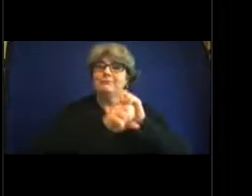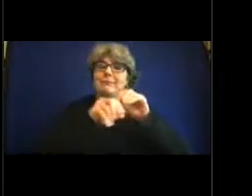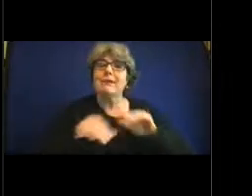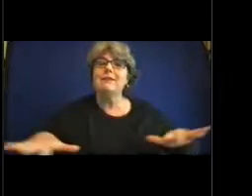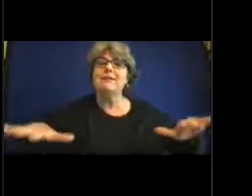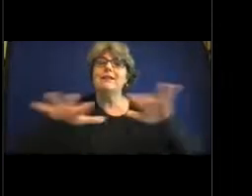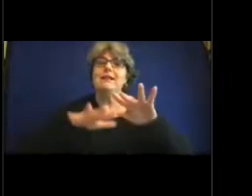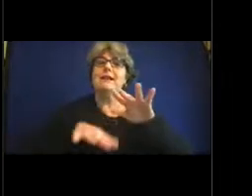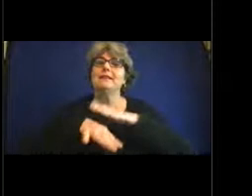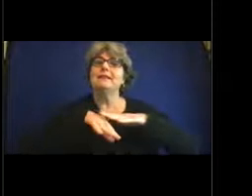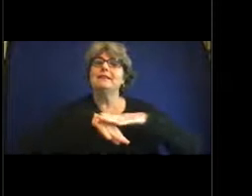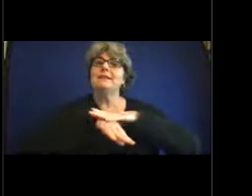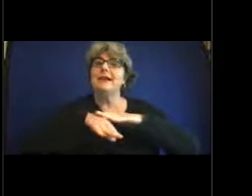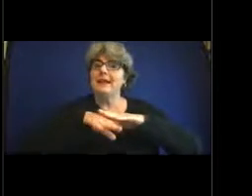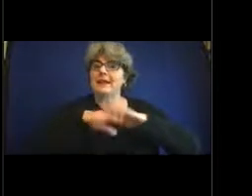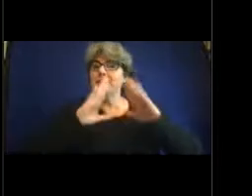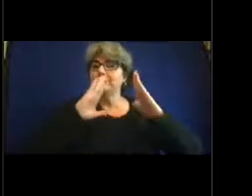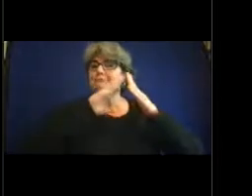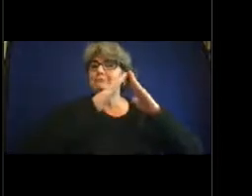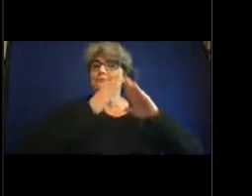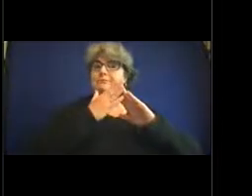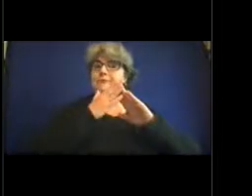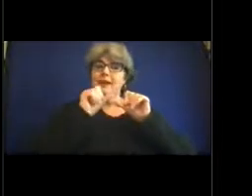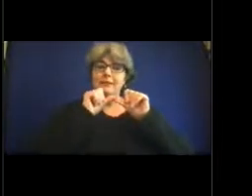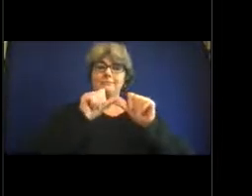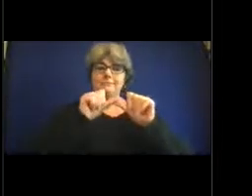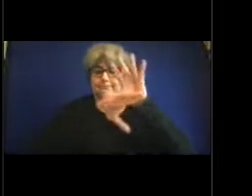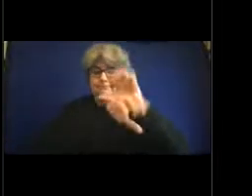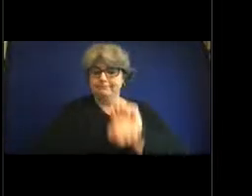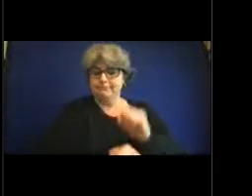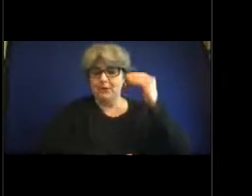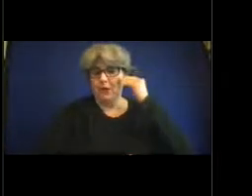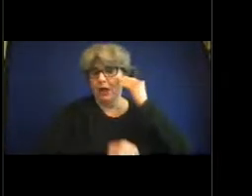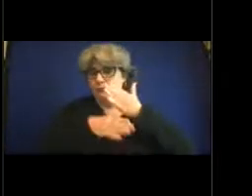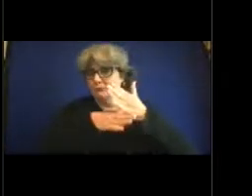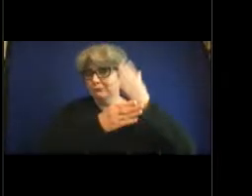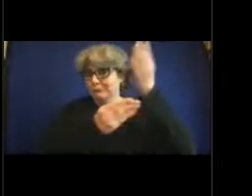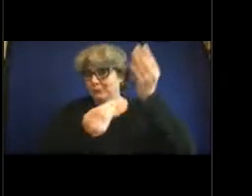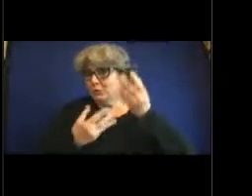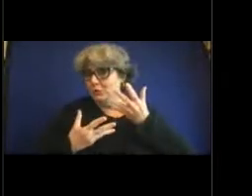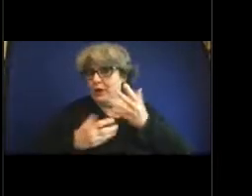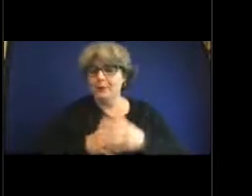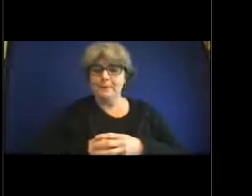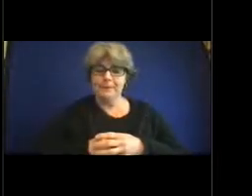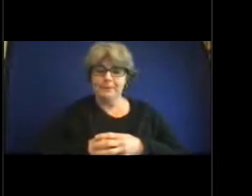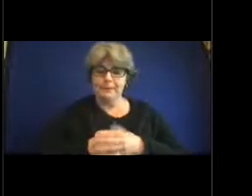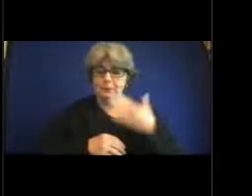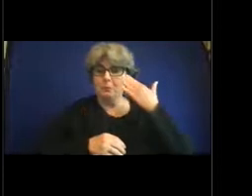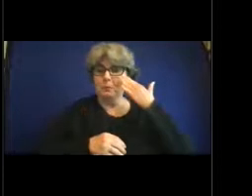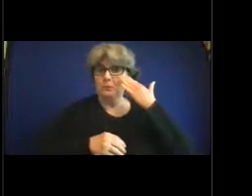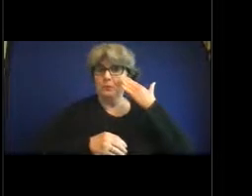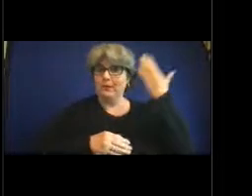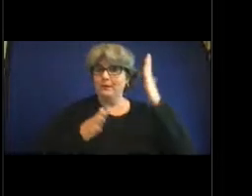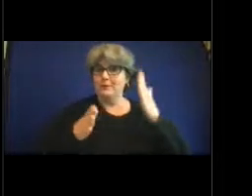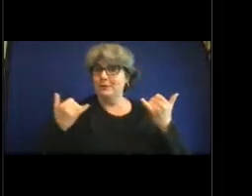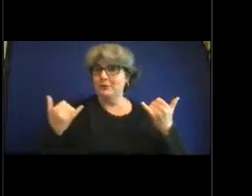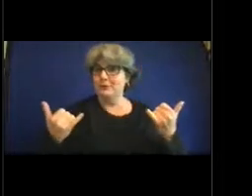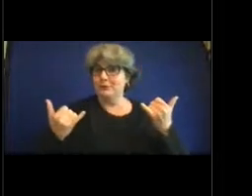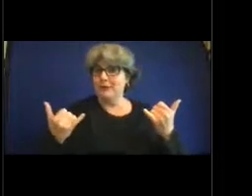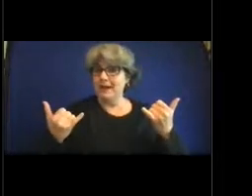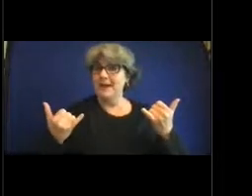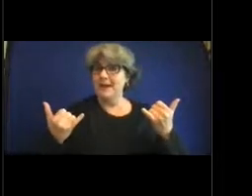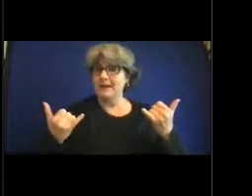of Native communities who have substantial traditional knowledge to share with us. We acknowledge that our speakers today are coming to